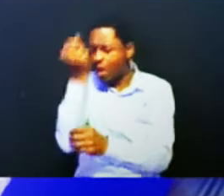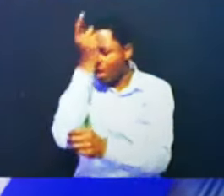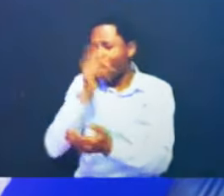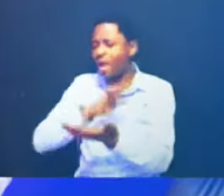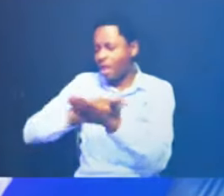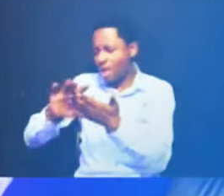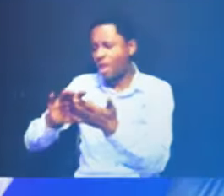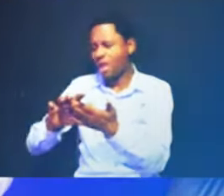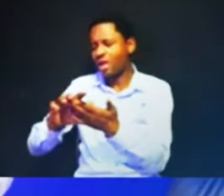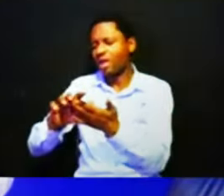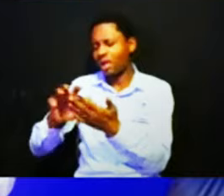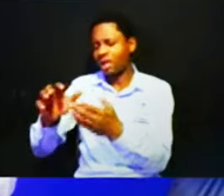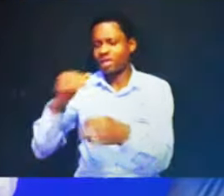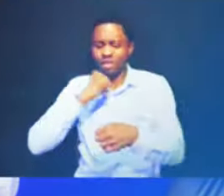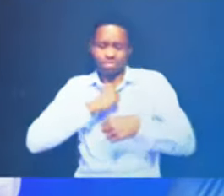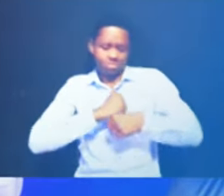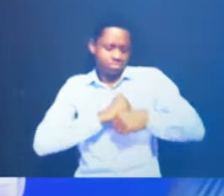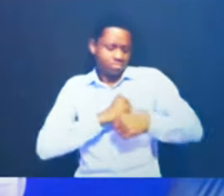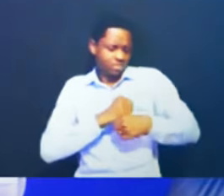bitterness. See,